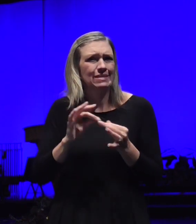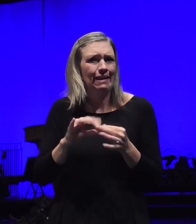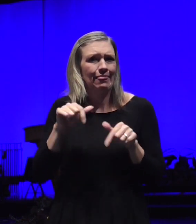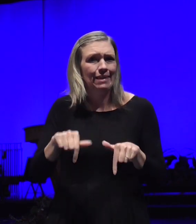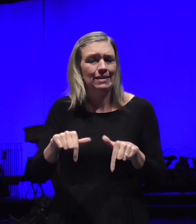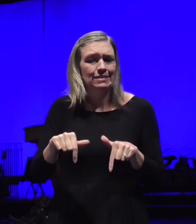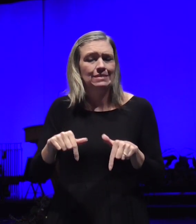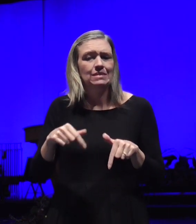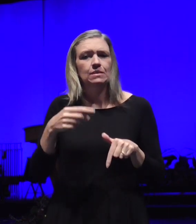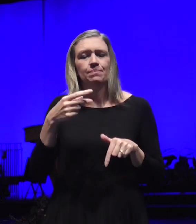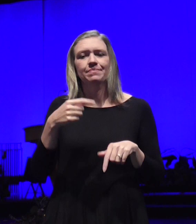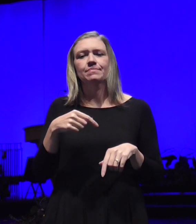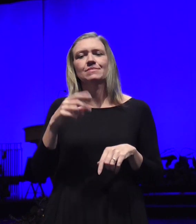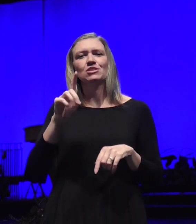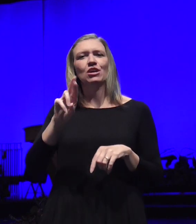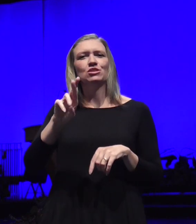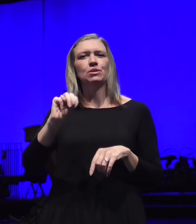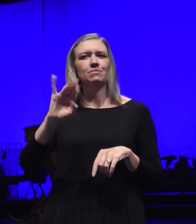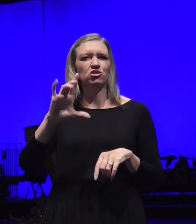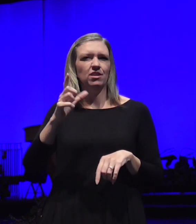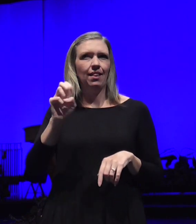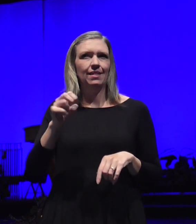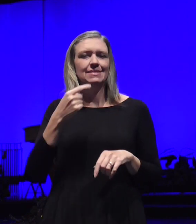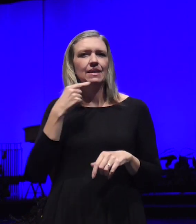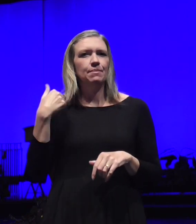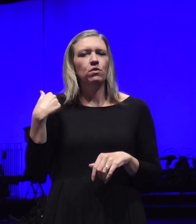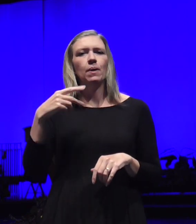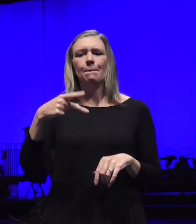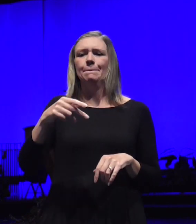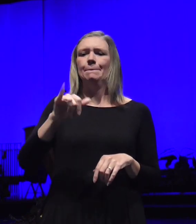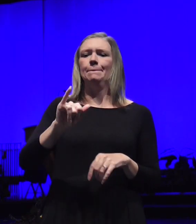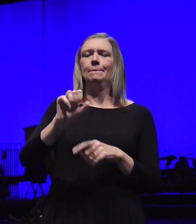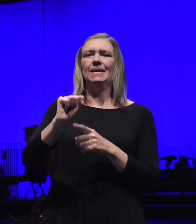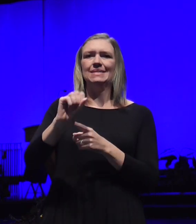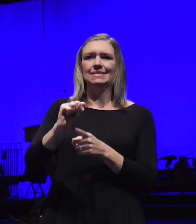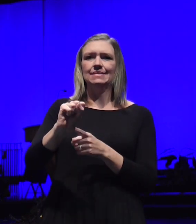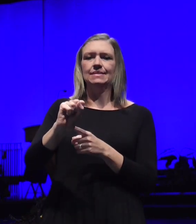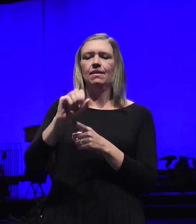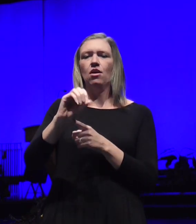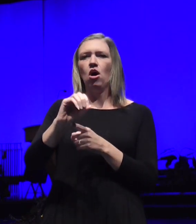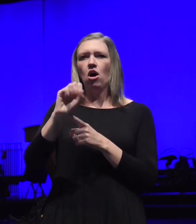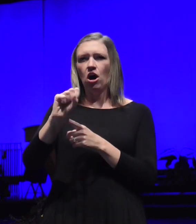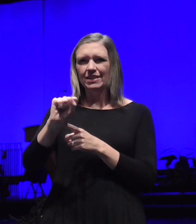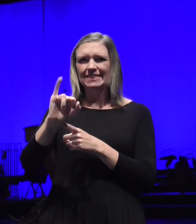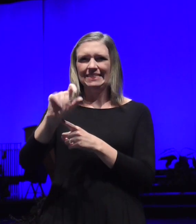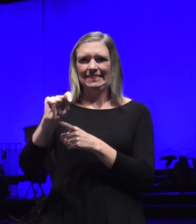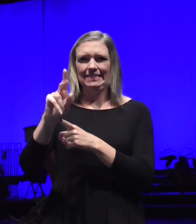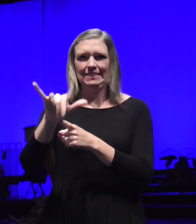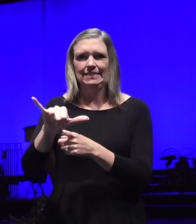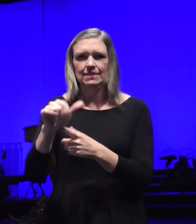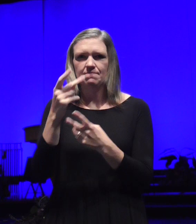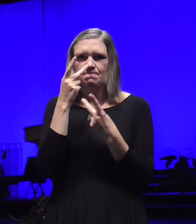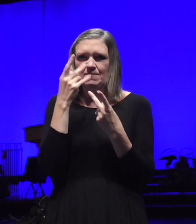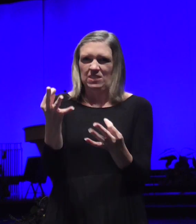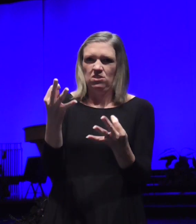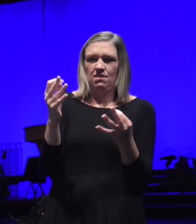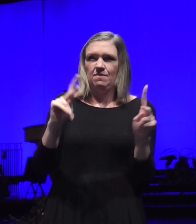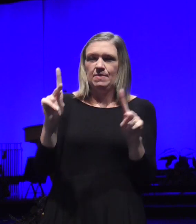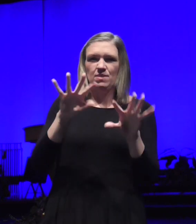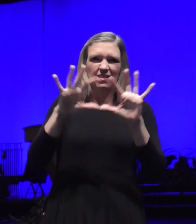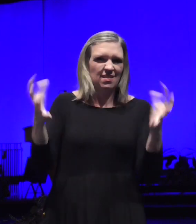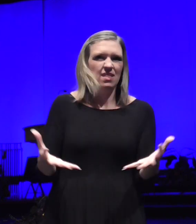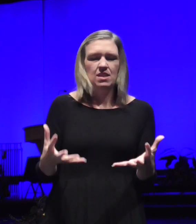before, pissosity. There's a lot of pissosity out there. There's a lot of anger out